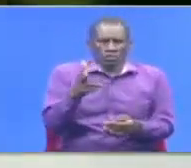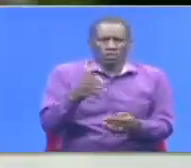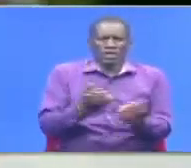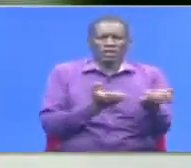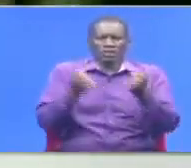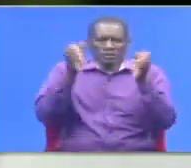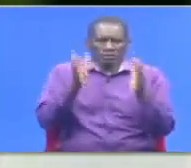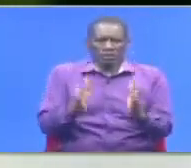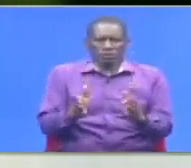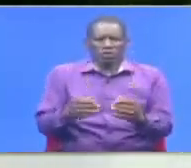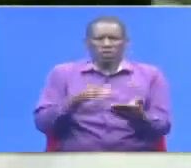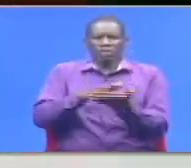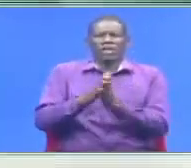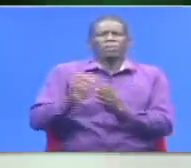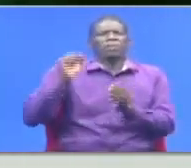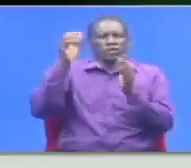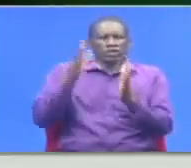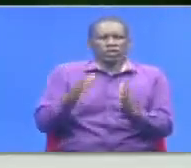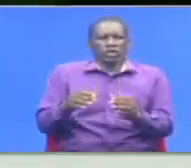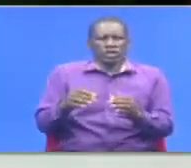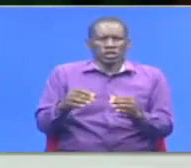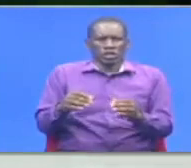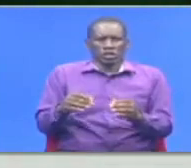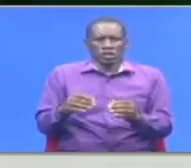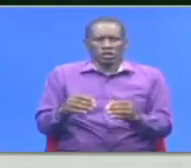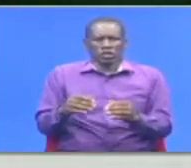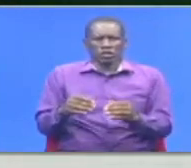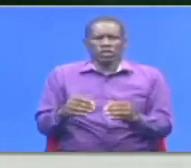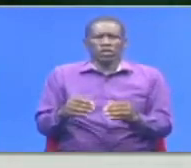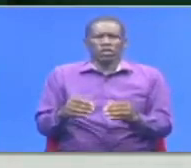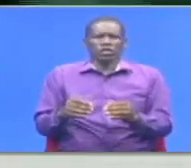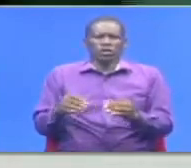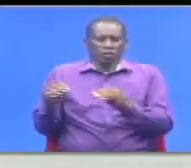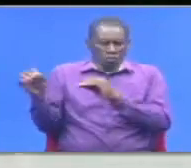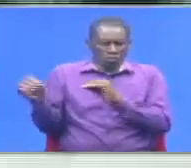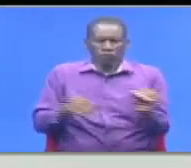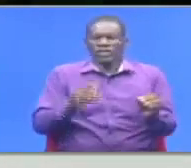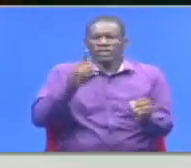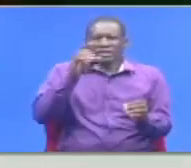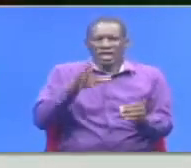come politician took DCI boss George Kinoti to court for